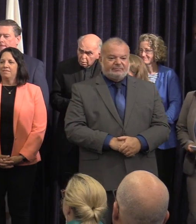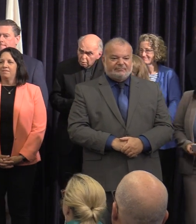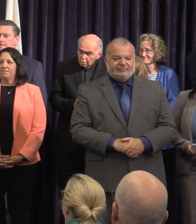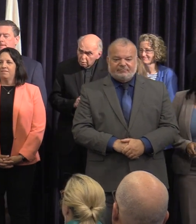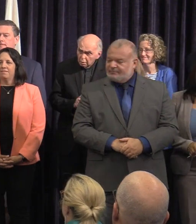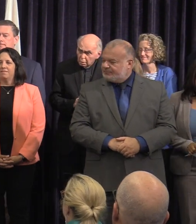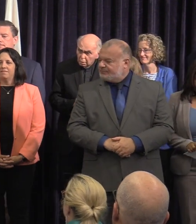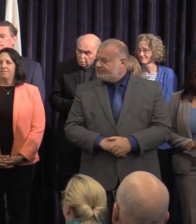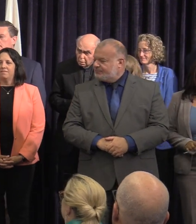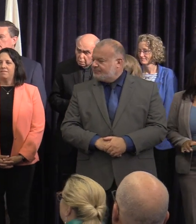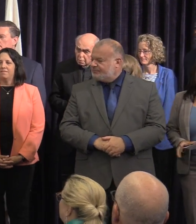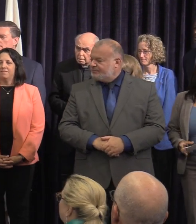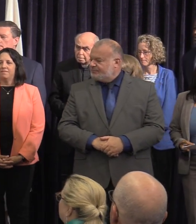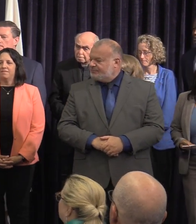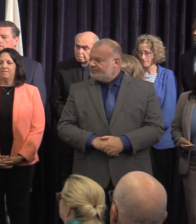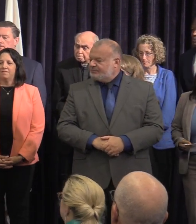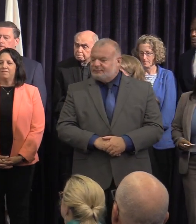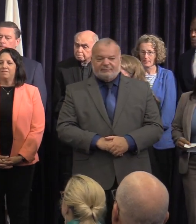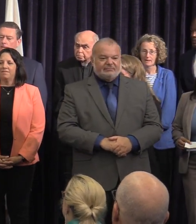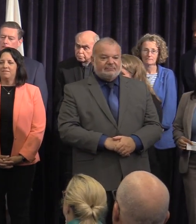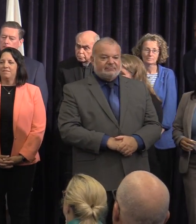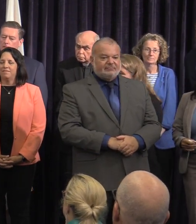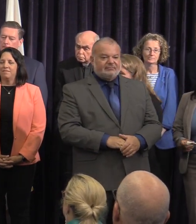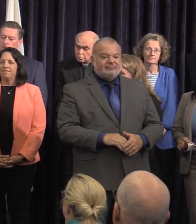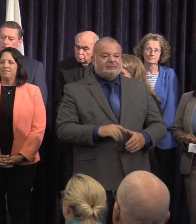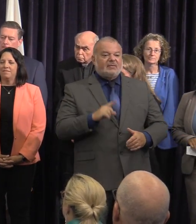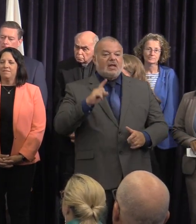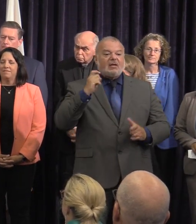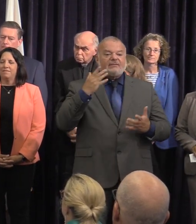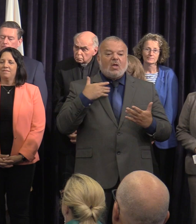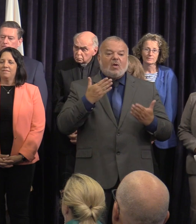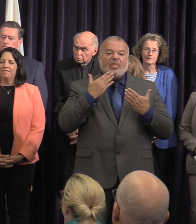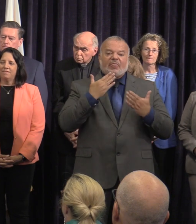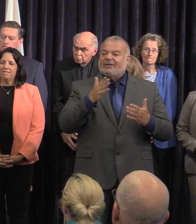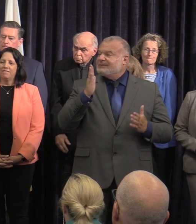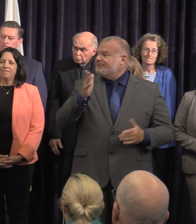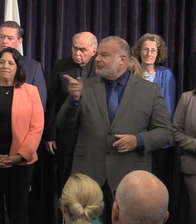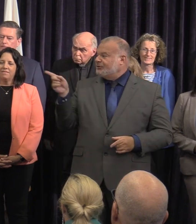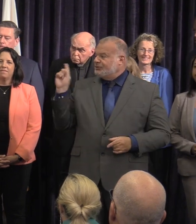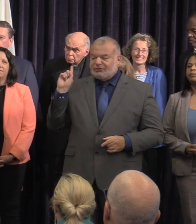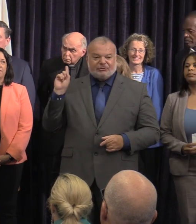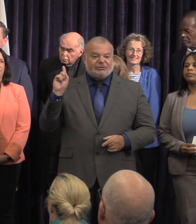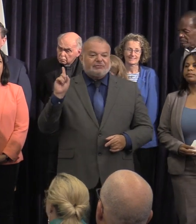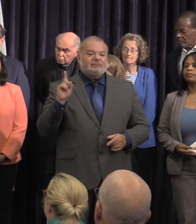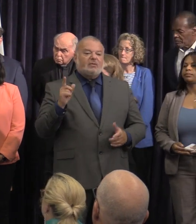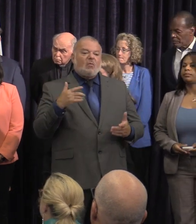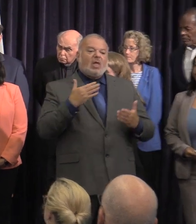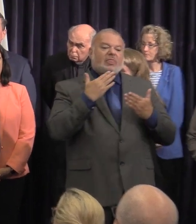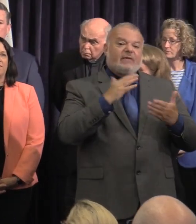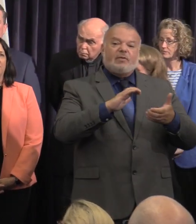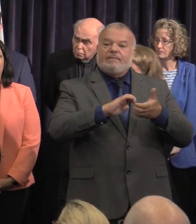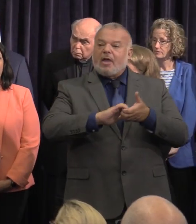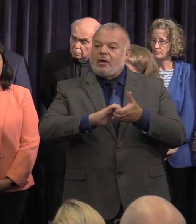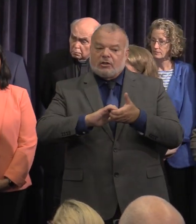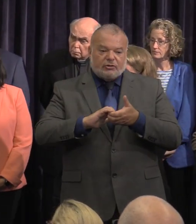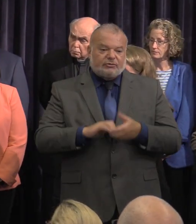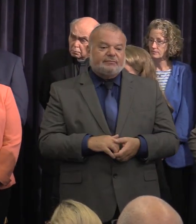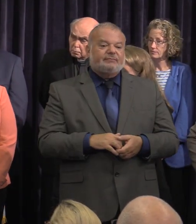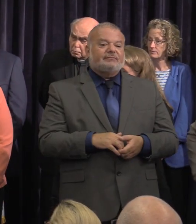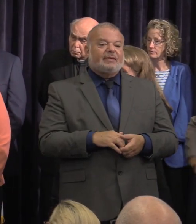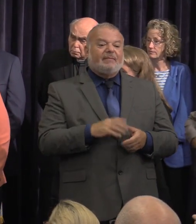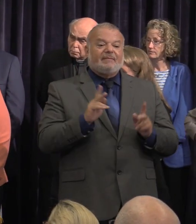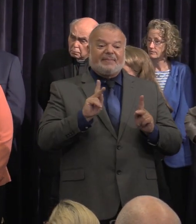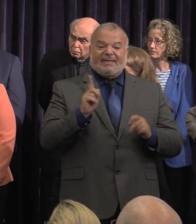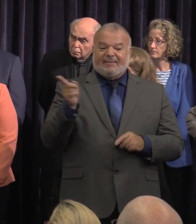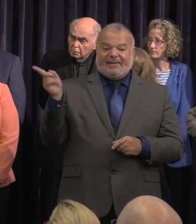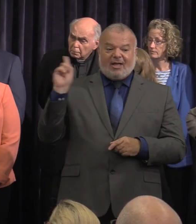Thank you so much to all of the speakers who are here today. And again, thank you to all of our partners, both represented here on the stage,